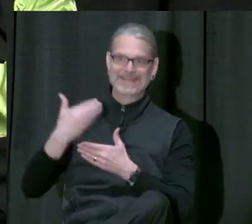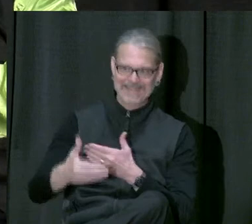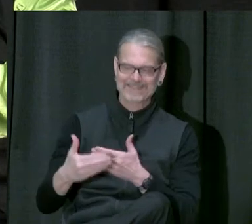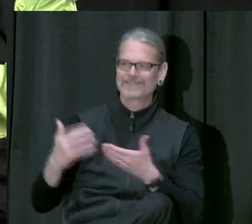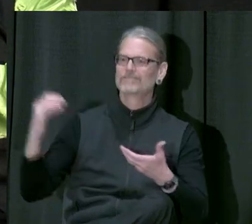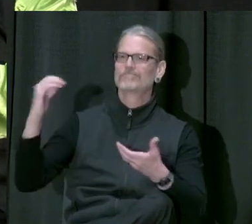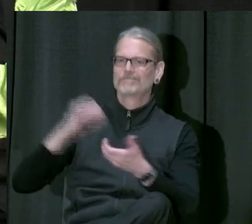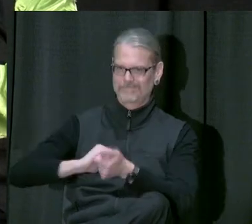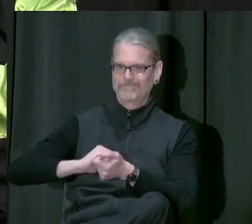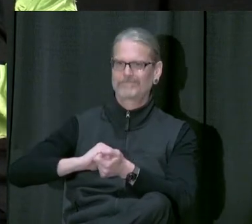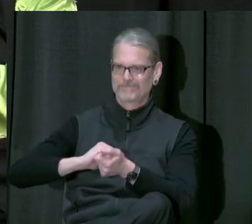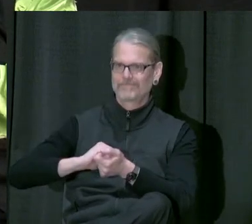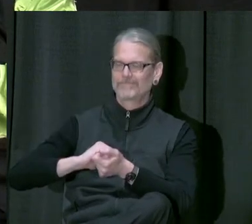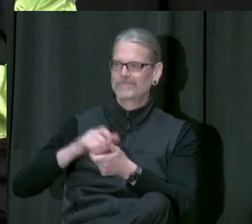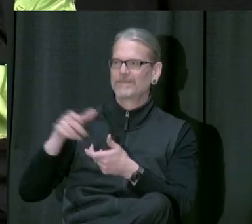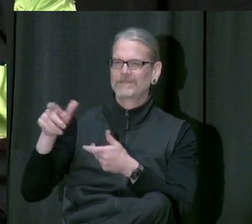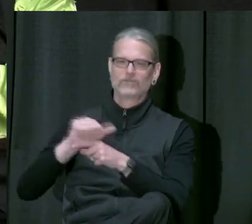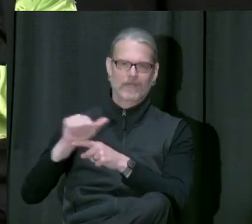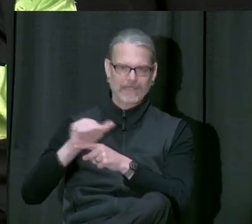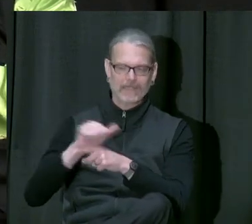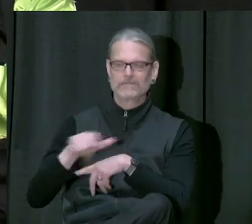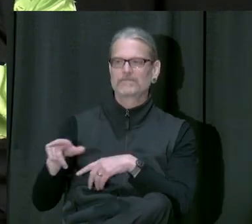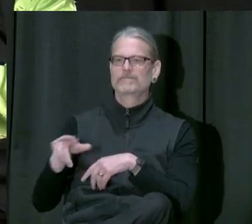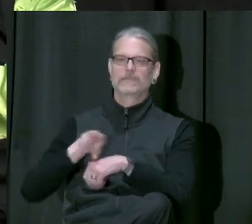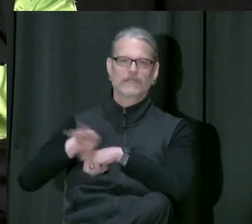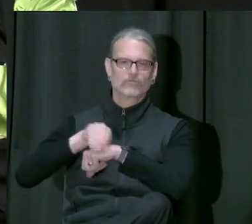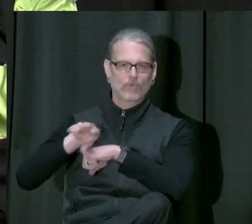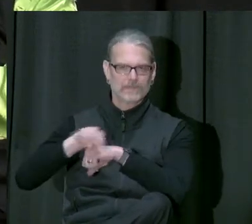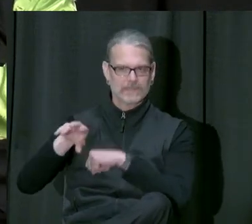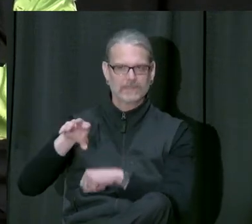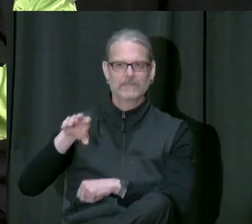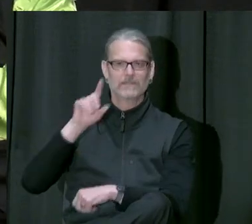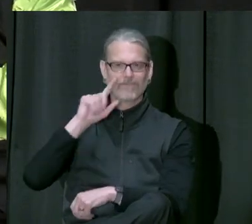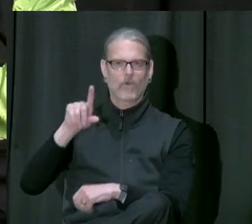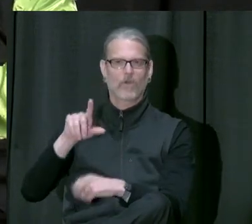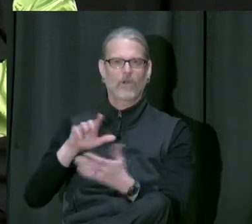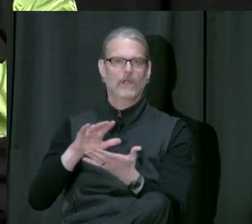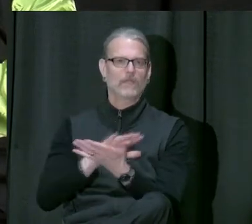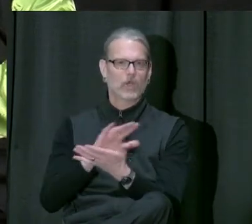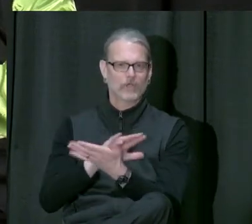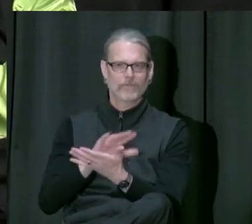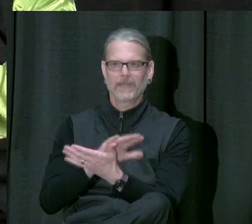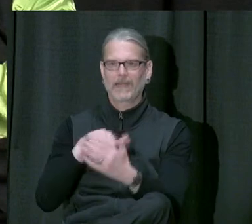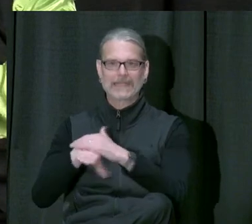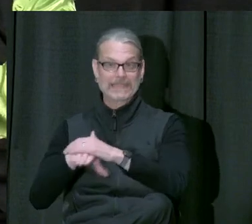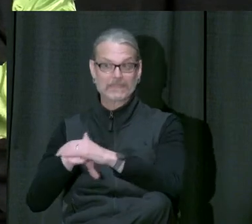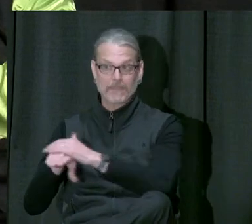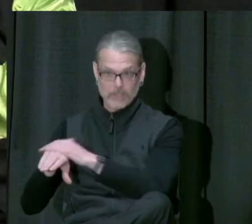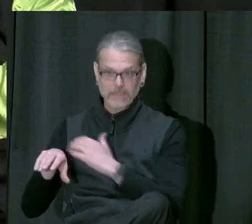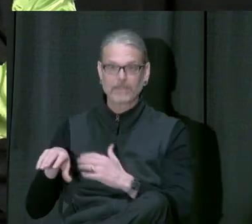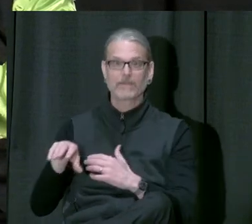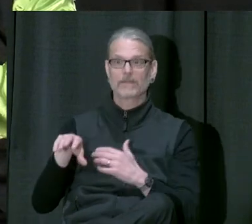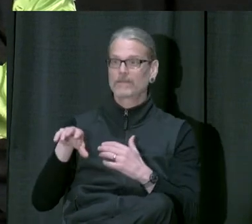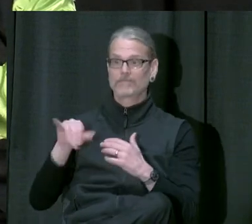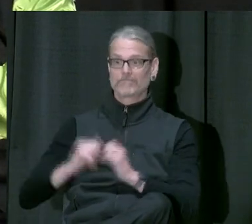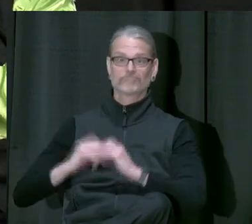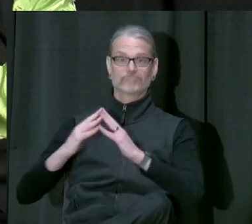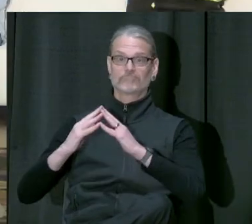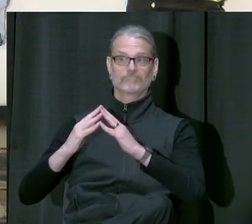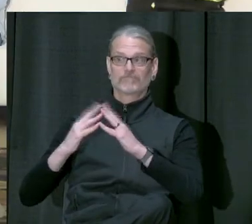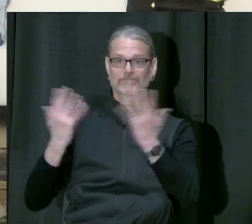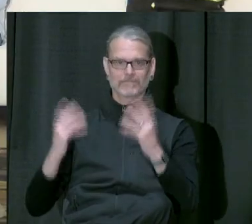forces in doing training and consulting on document accessibility. And, you know, Chax Training Consulting was born.